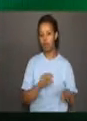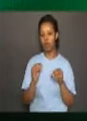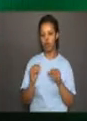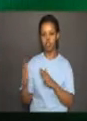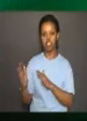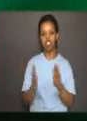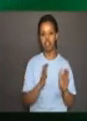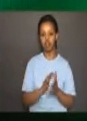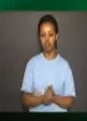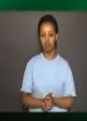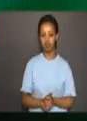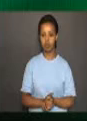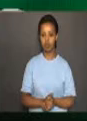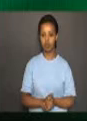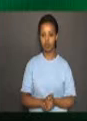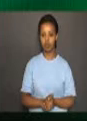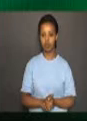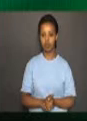Students, let's get ready.